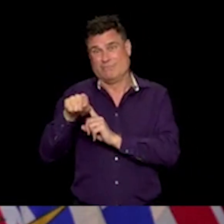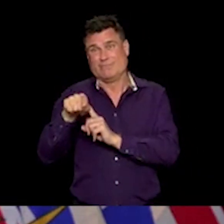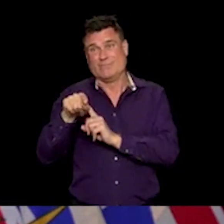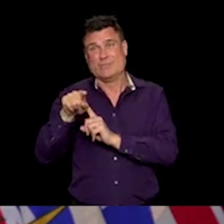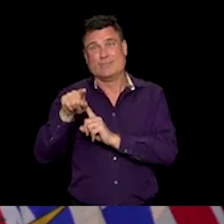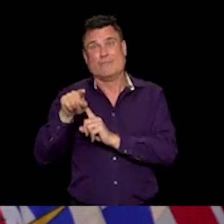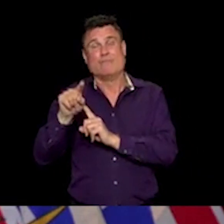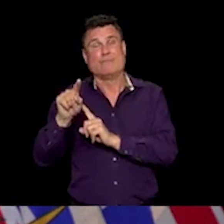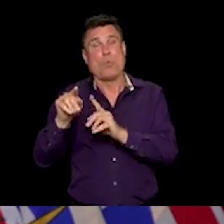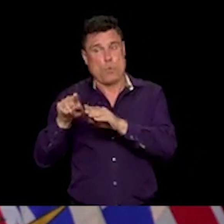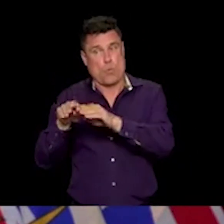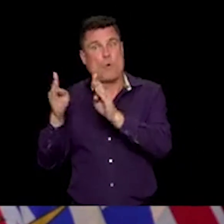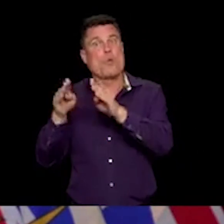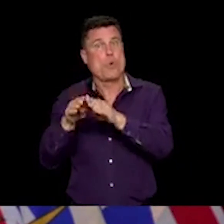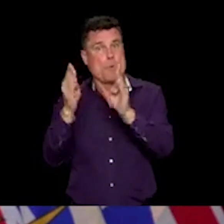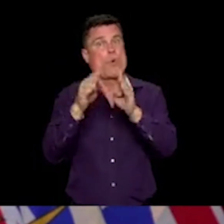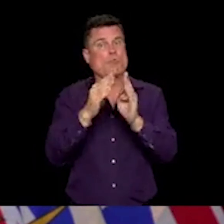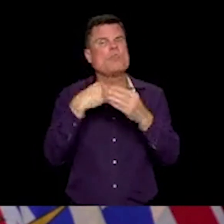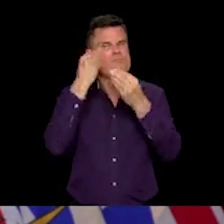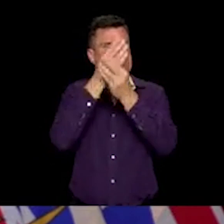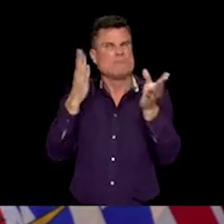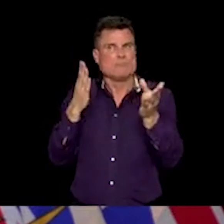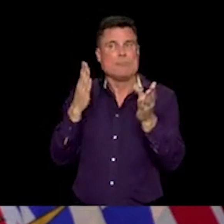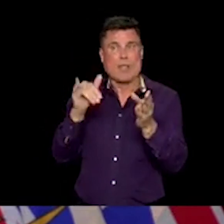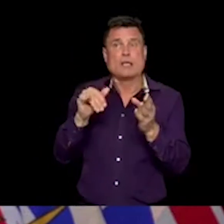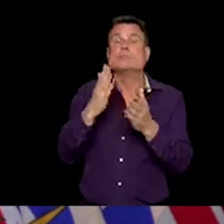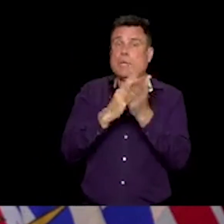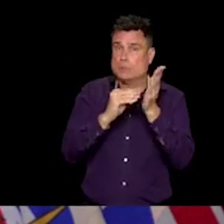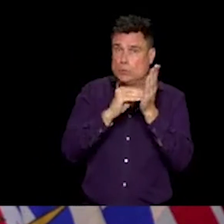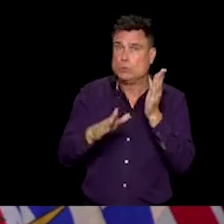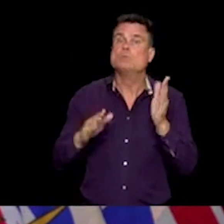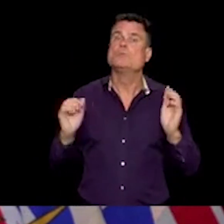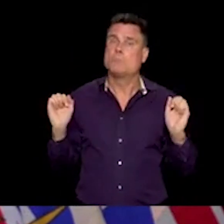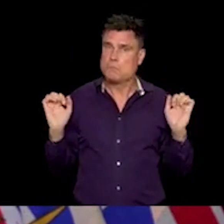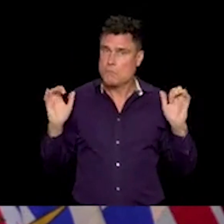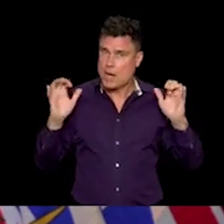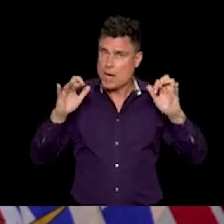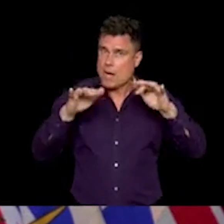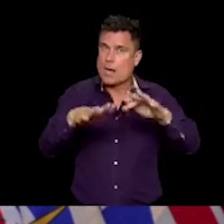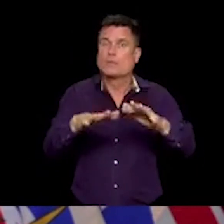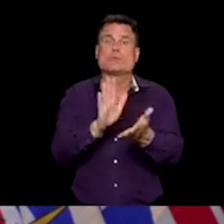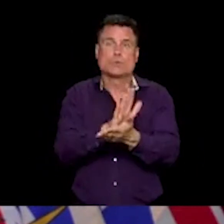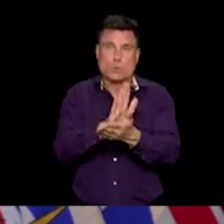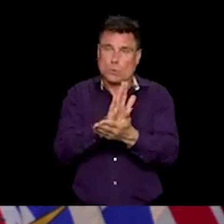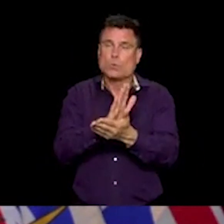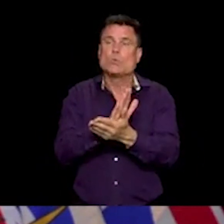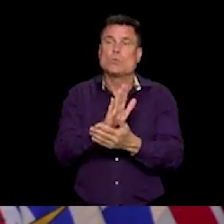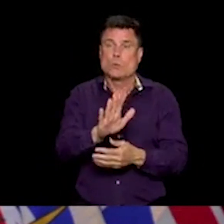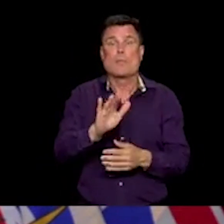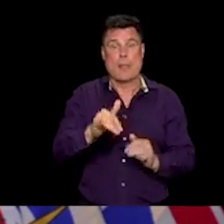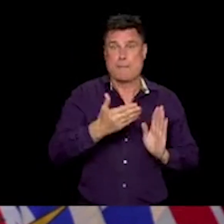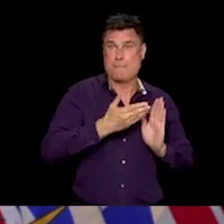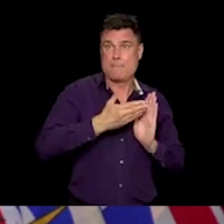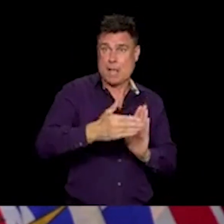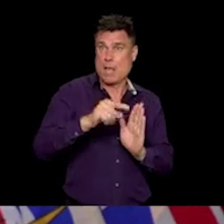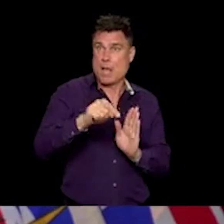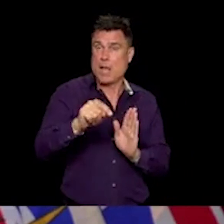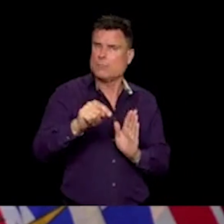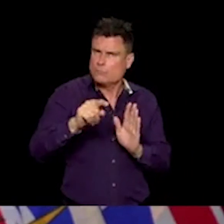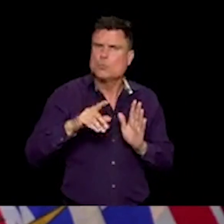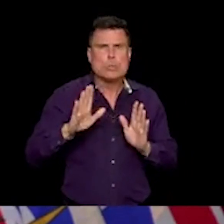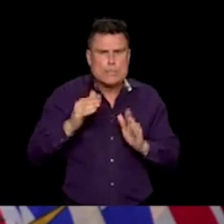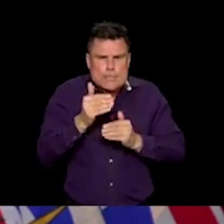are wearing a mask, it keeps both of you from spreading your droplets to each other. The other thing, of course, that